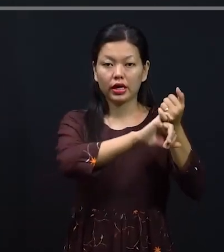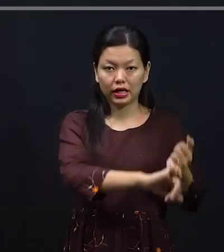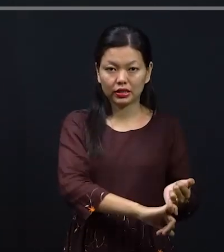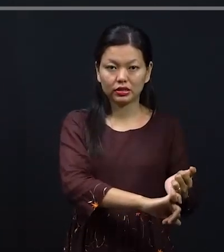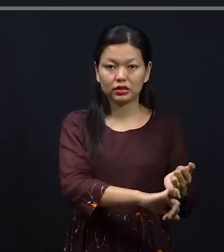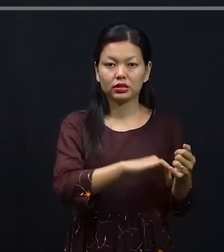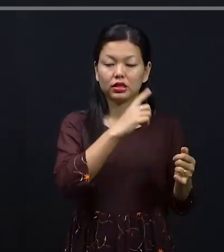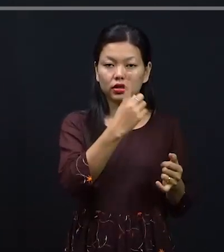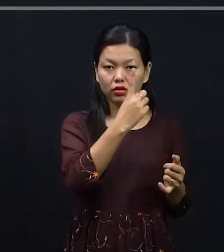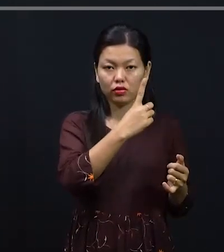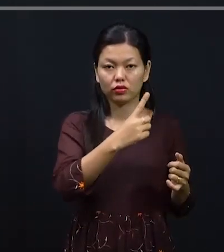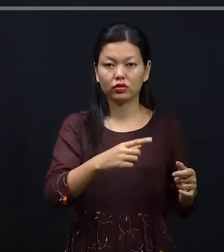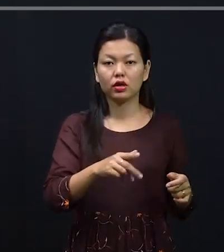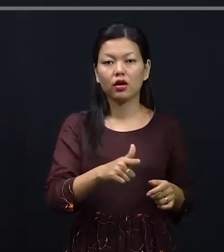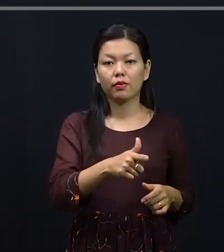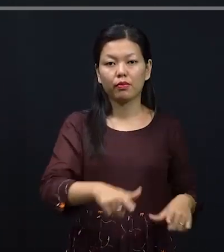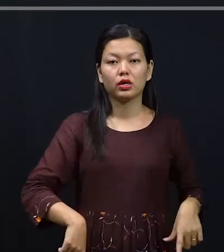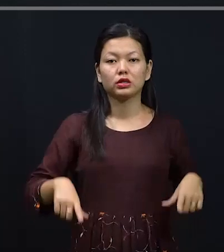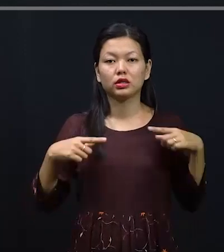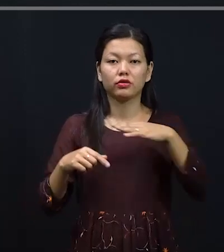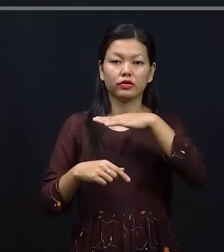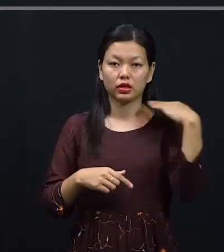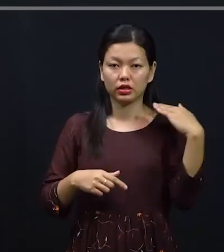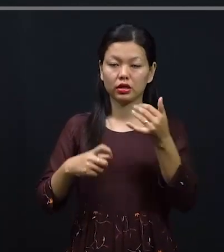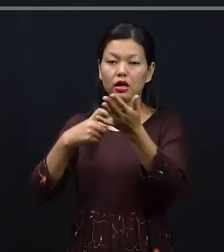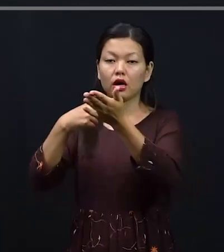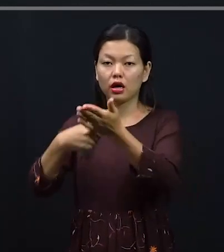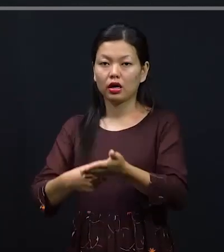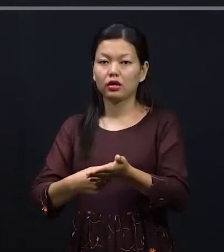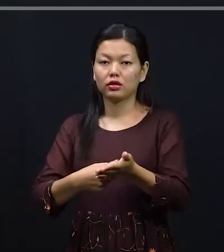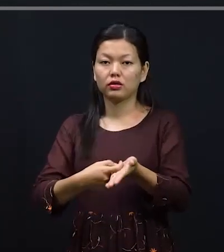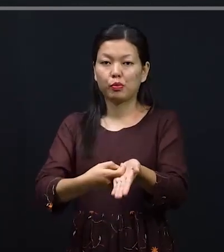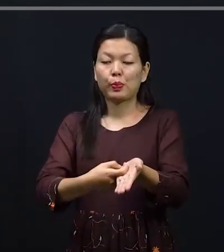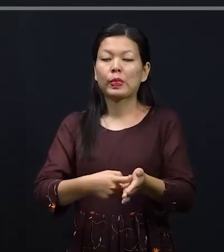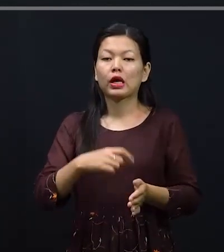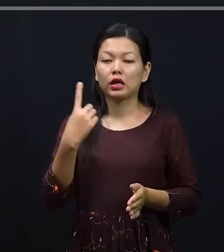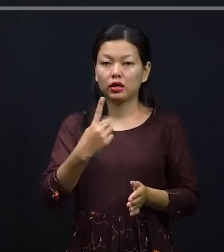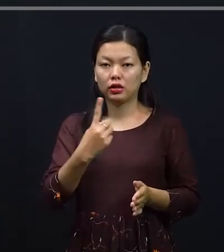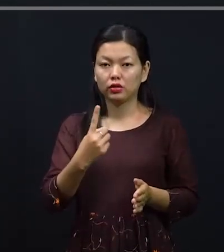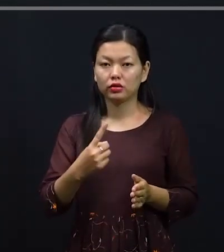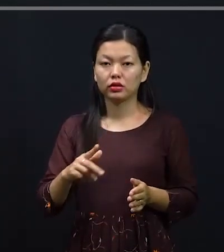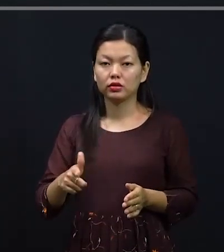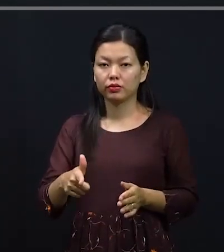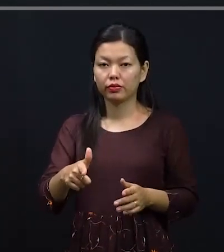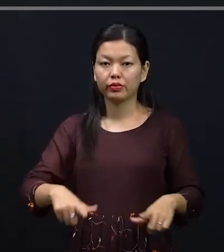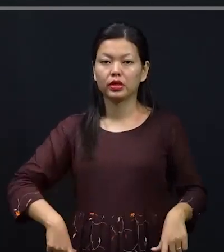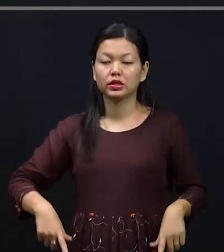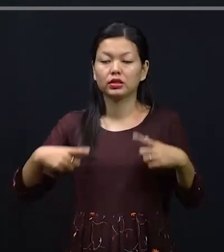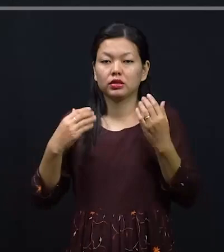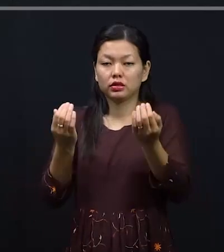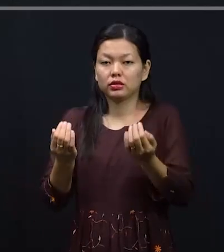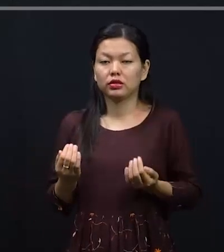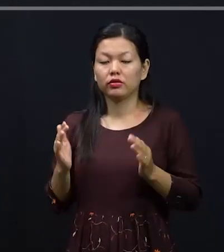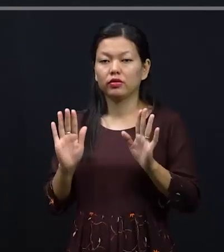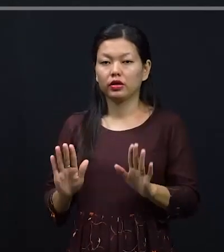strain was converted into S strain. So was converted into S strain, and this R